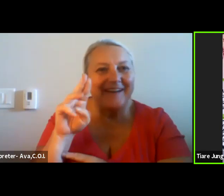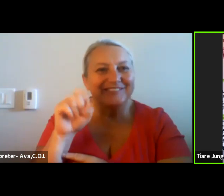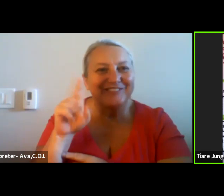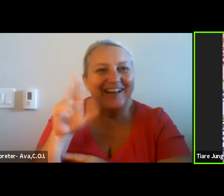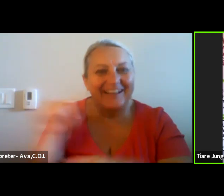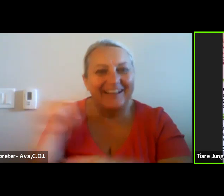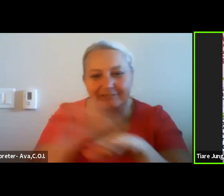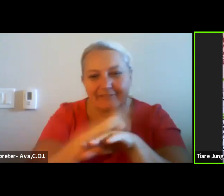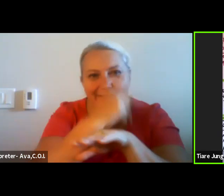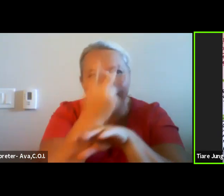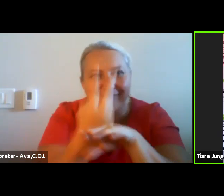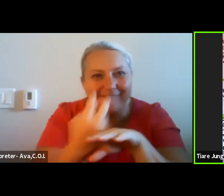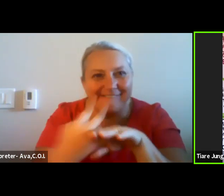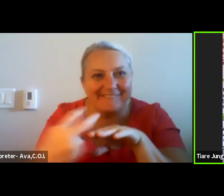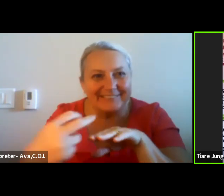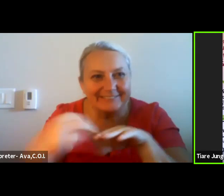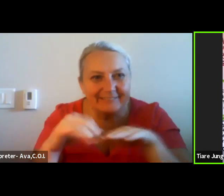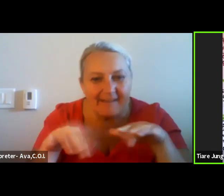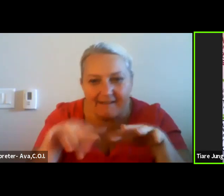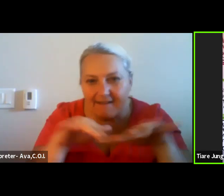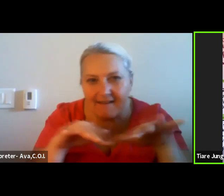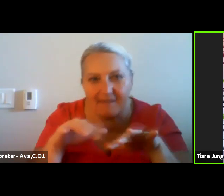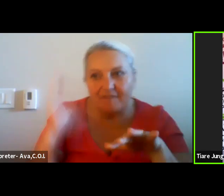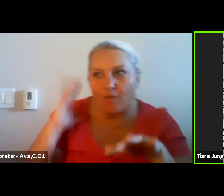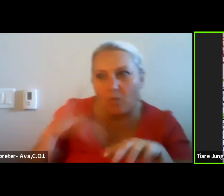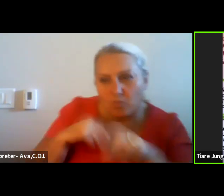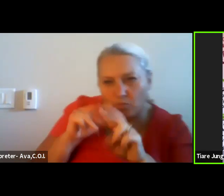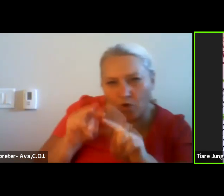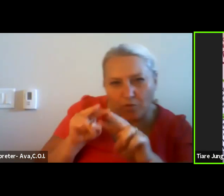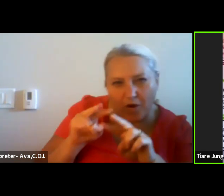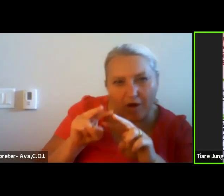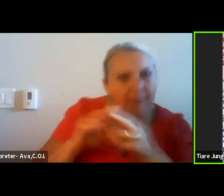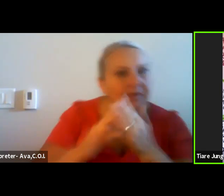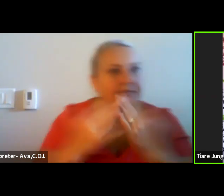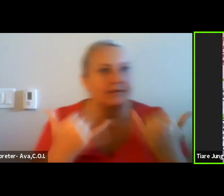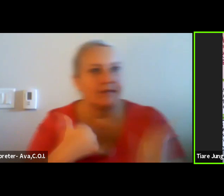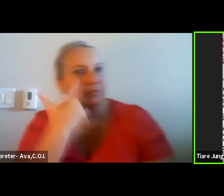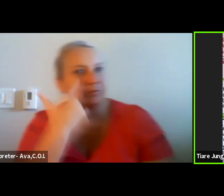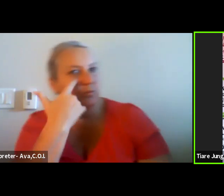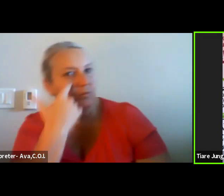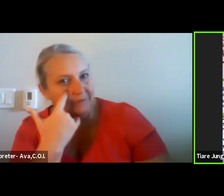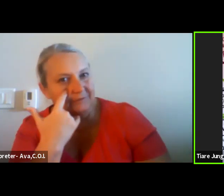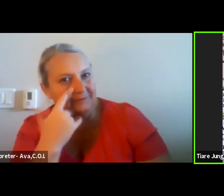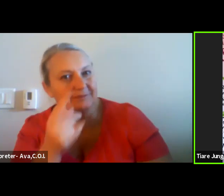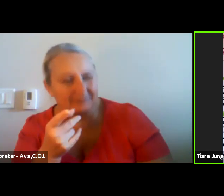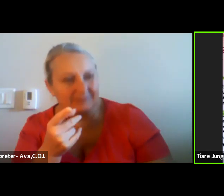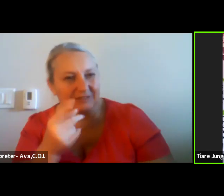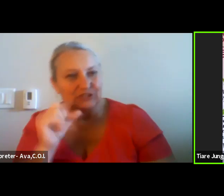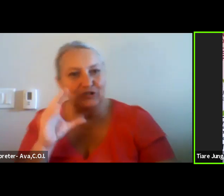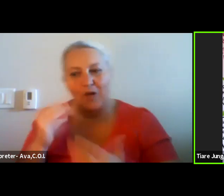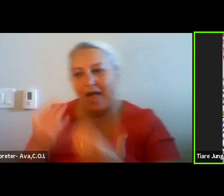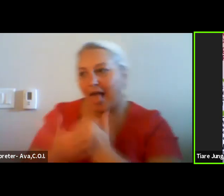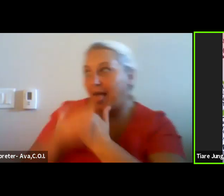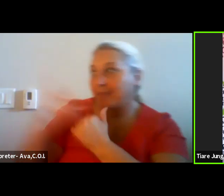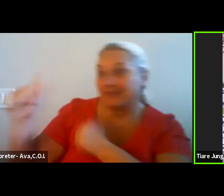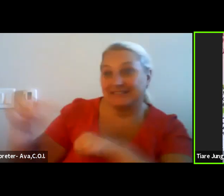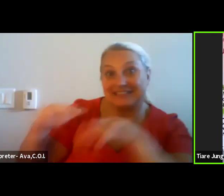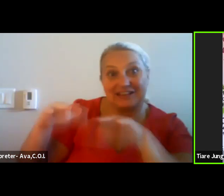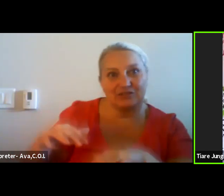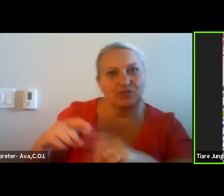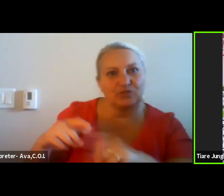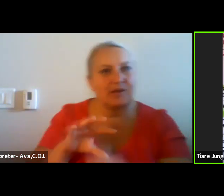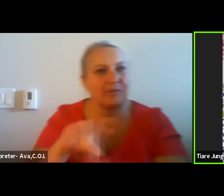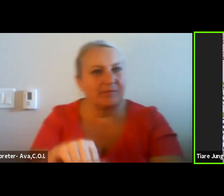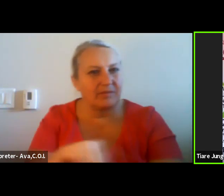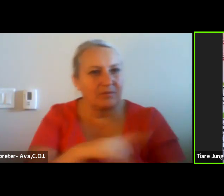from watcher to witness, or helping settlers, I should say, move from watcher to witness, from invasive